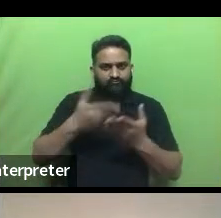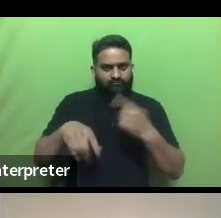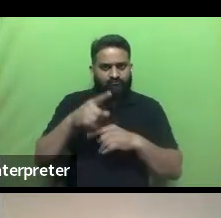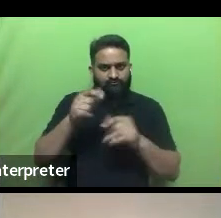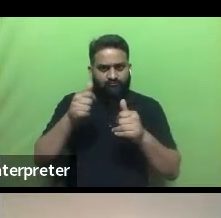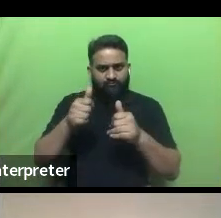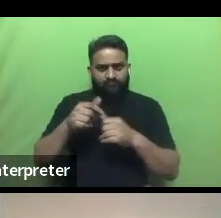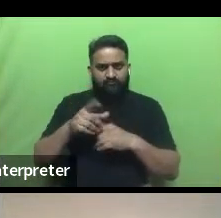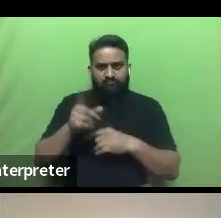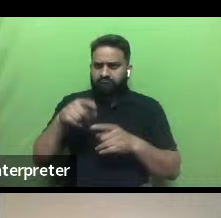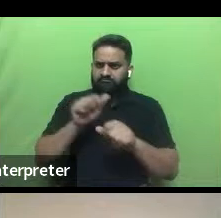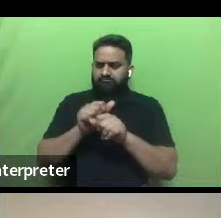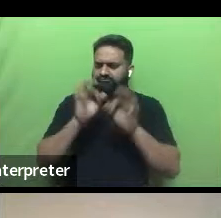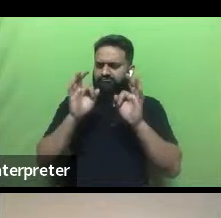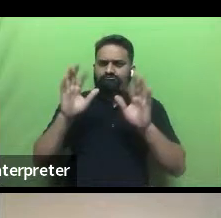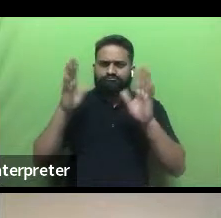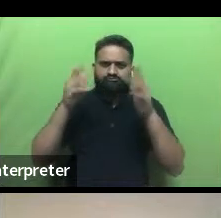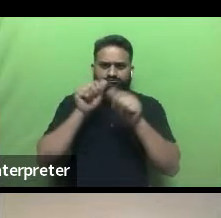You all did a wonderful job.